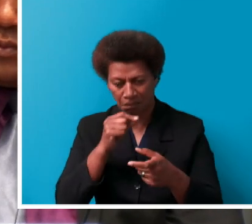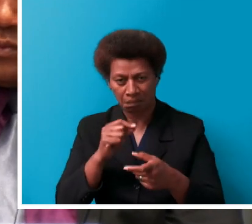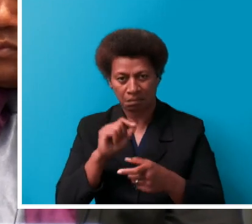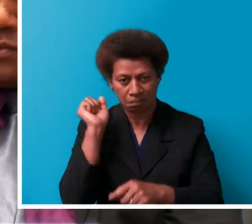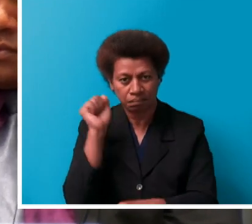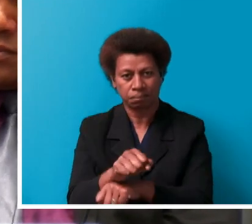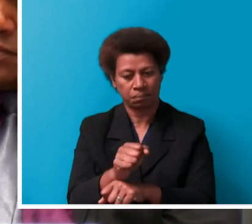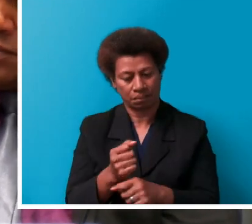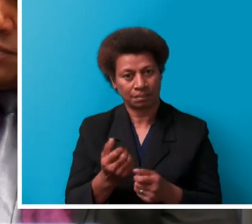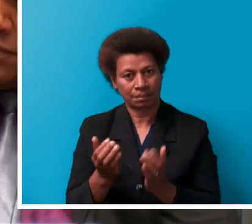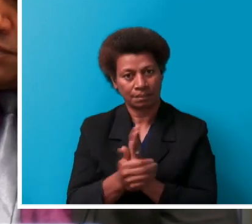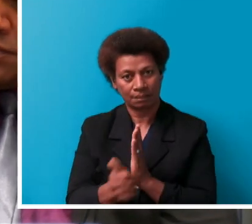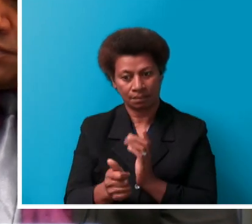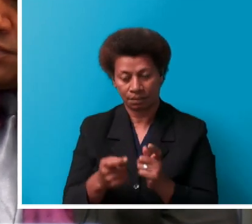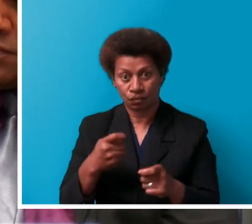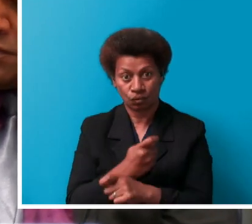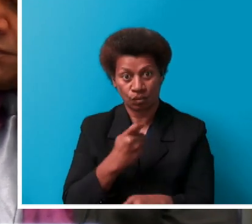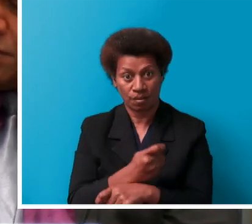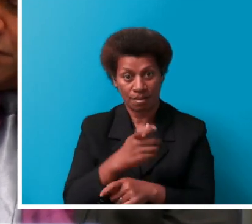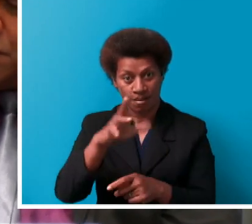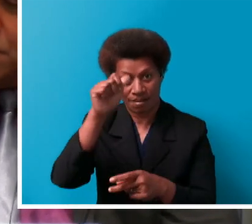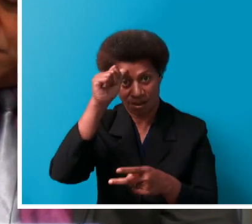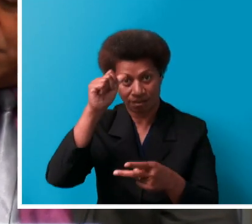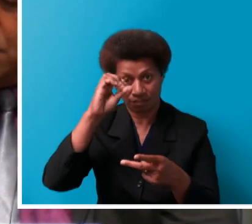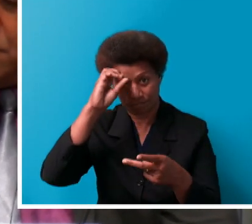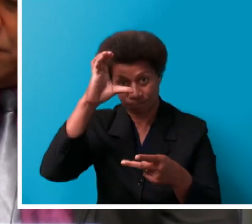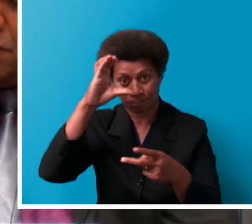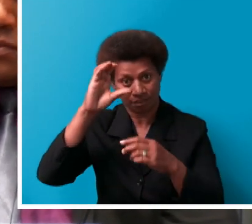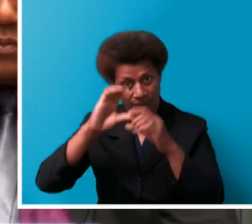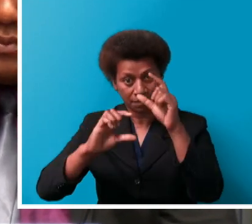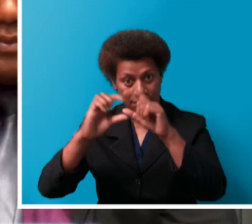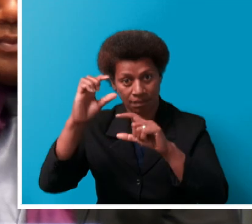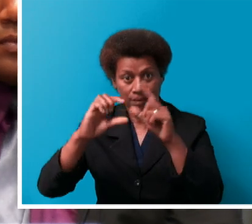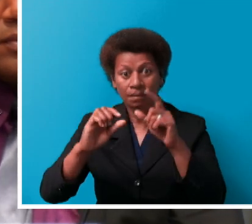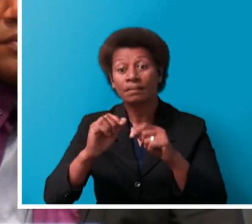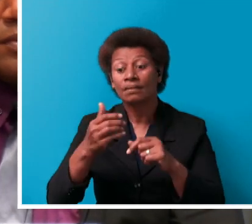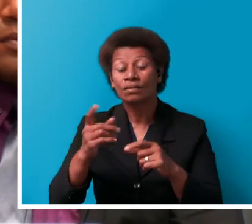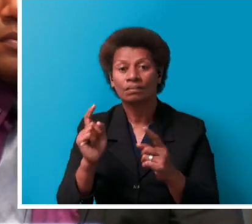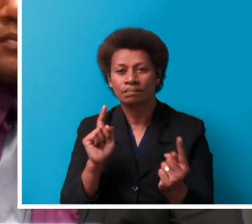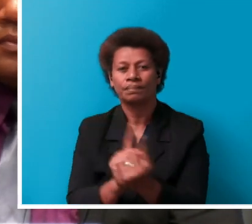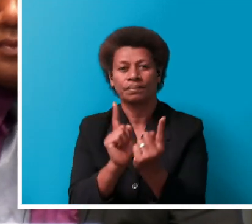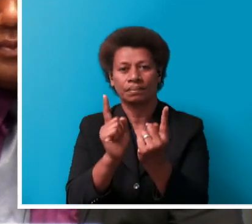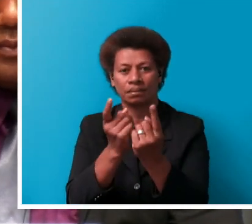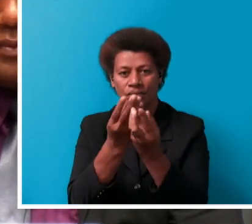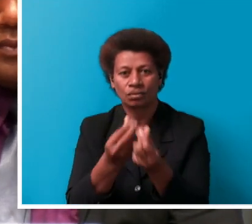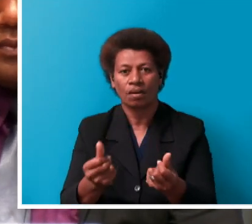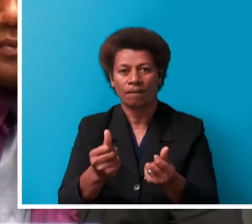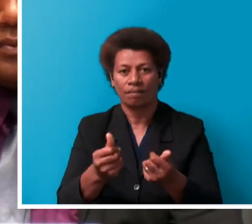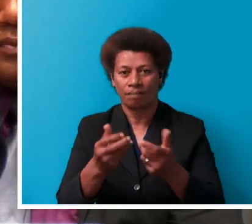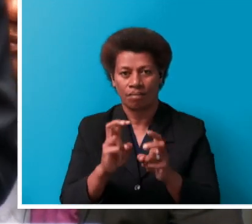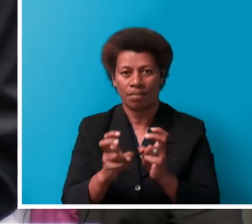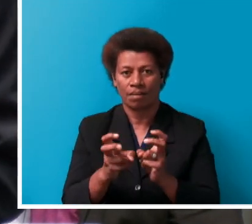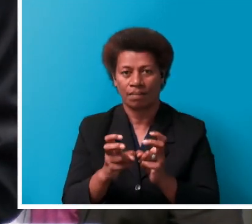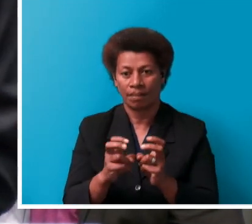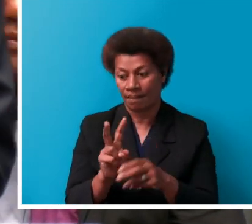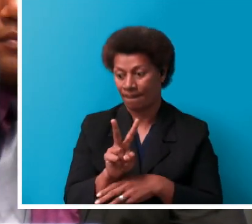tools, the knowledge, the capacity to meet these challenges head-on. By continuing to embrace the